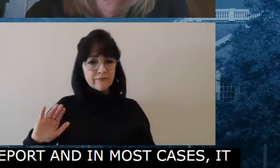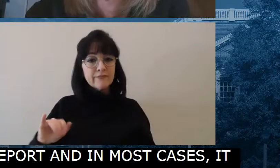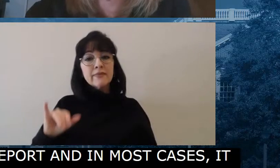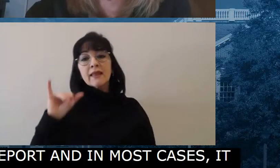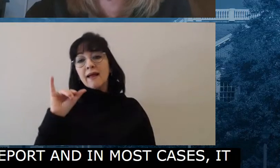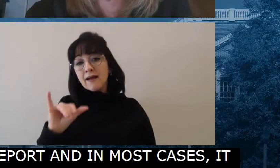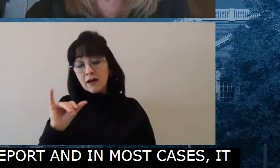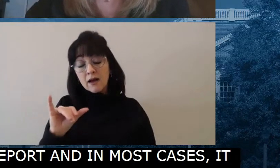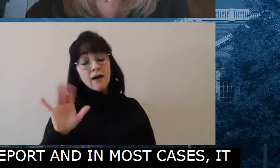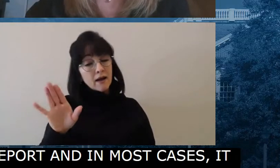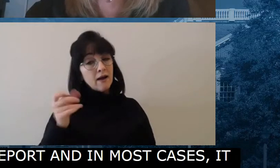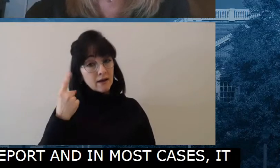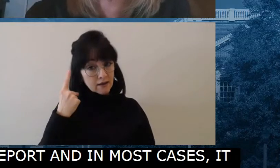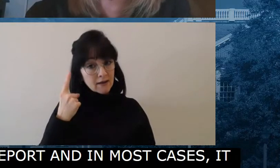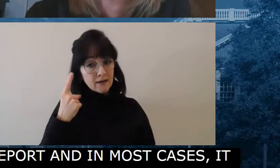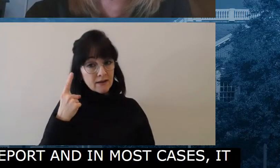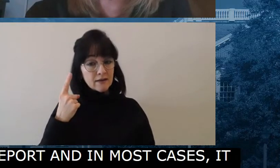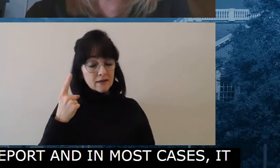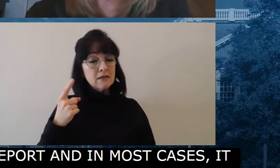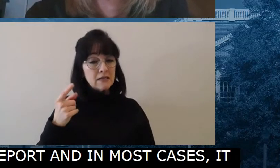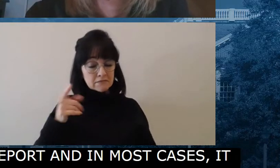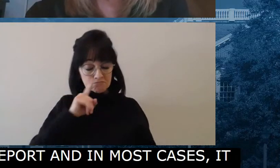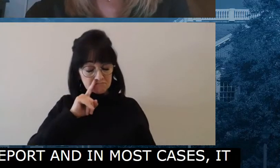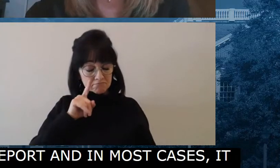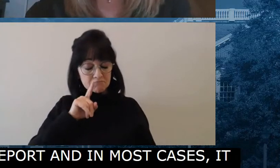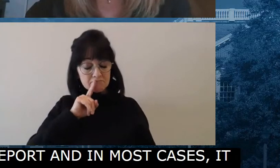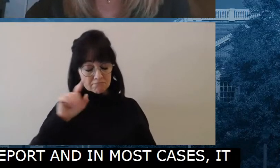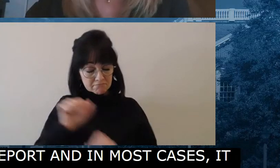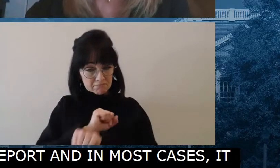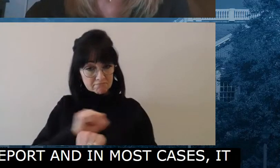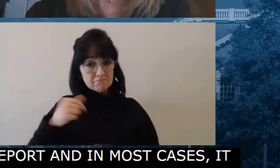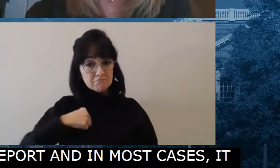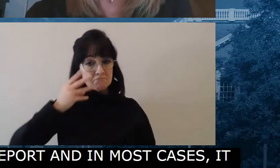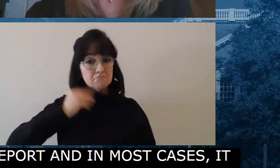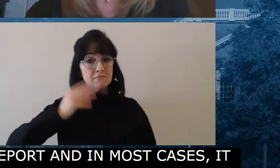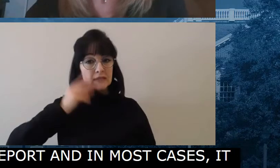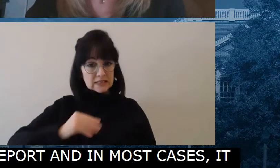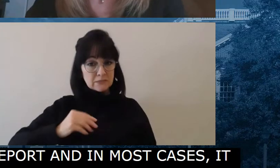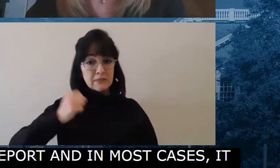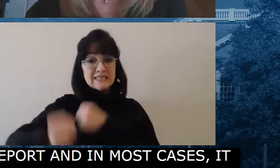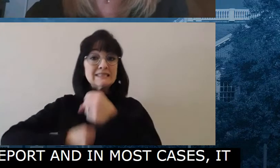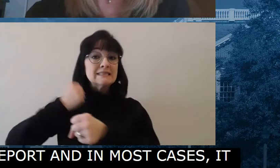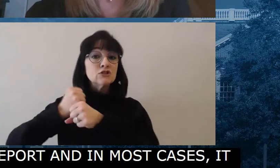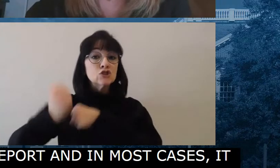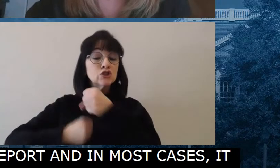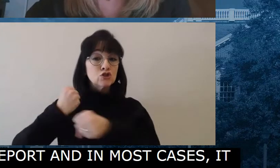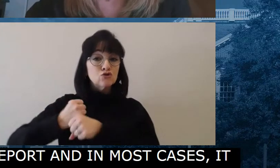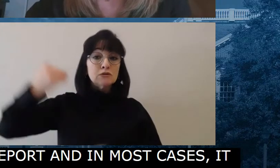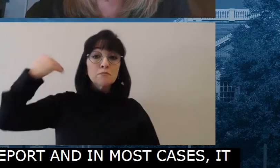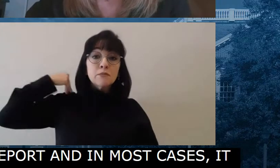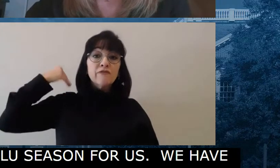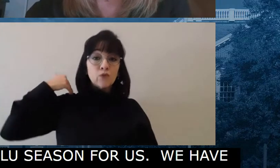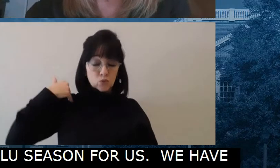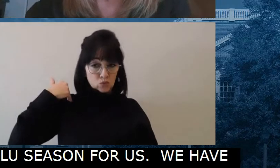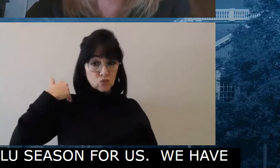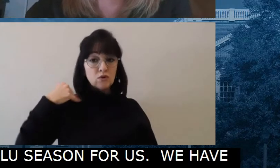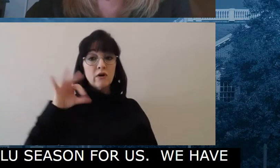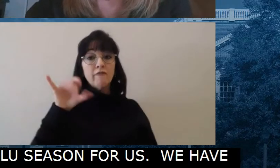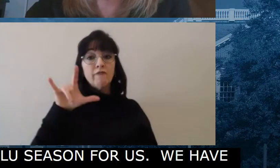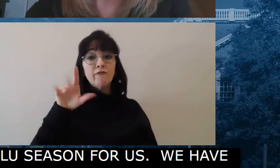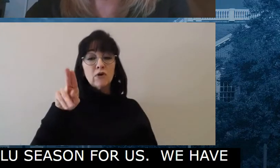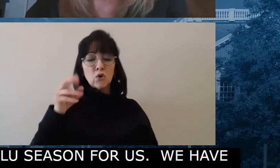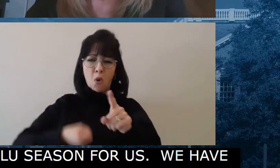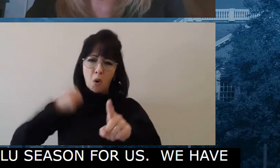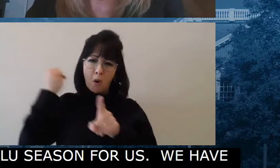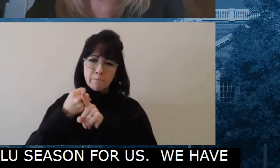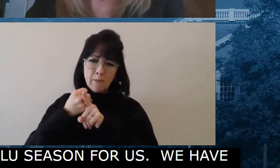March. So I'm still, holding my breath in hopes that we don't see a peak. But all